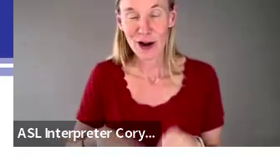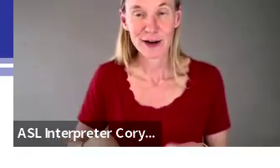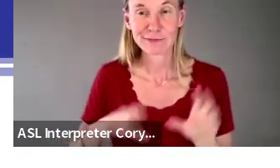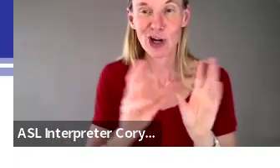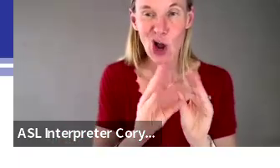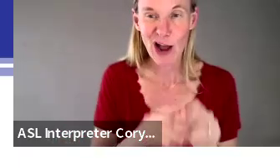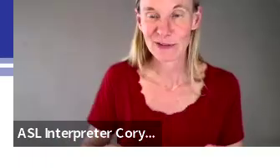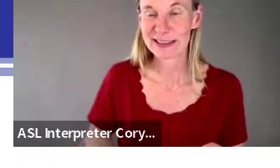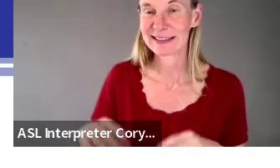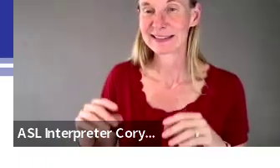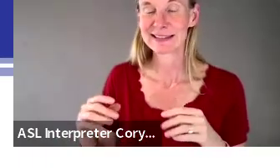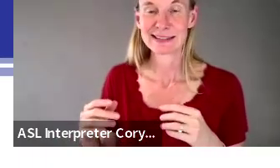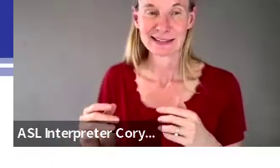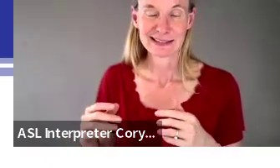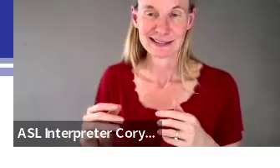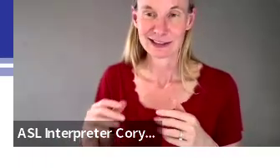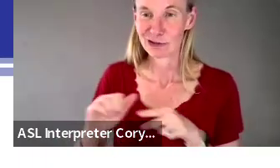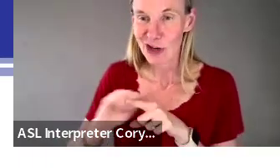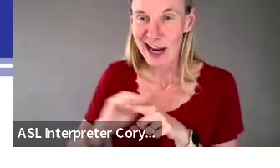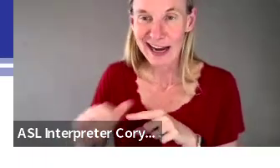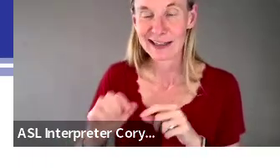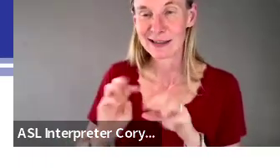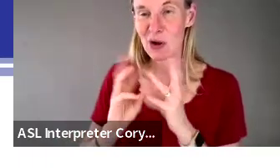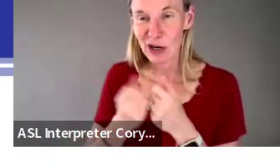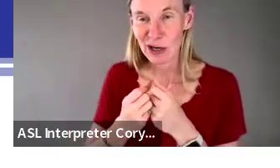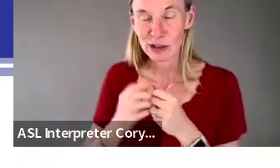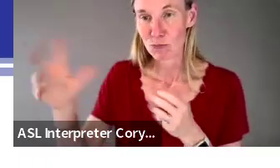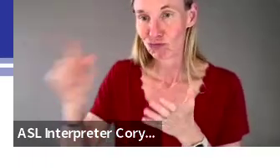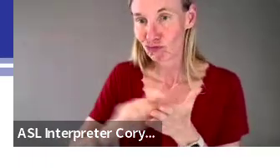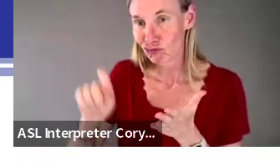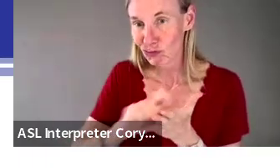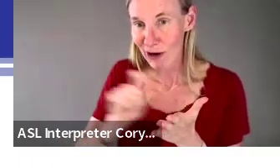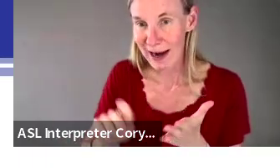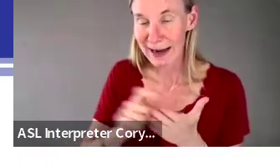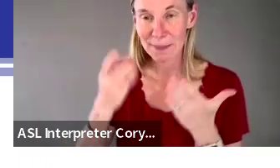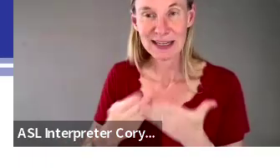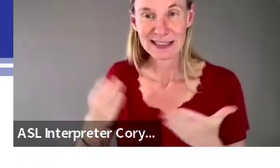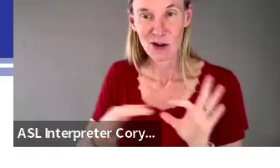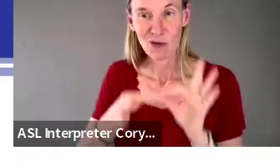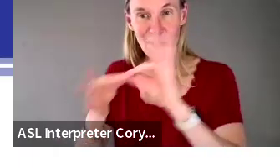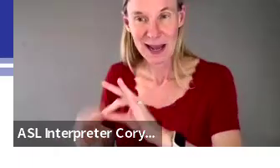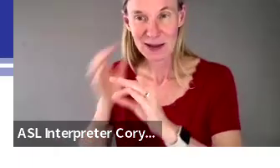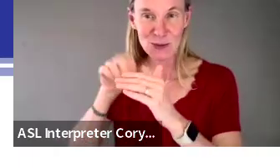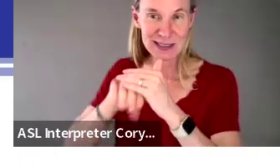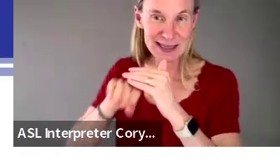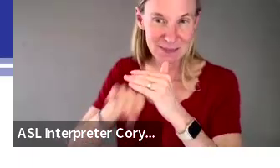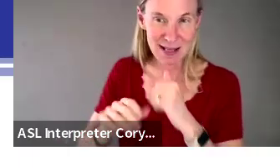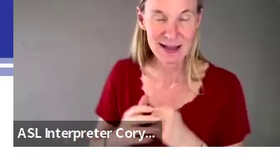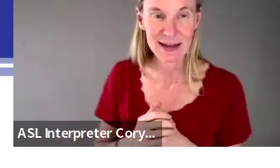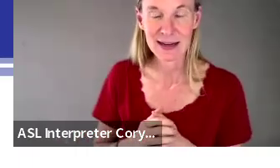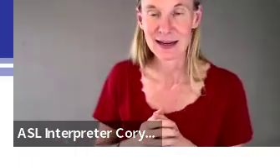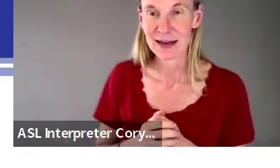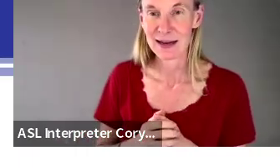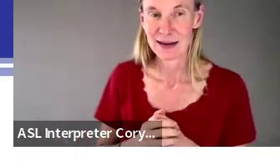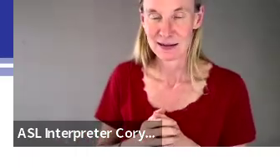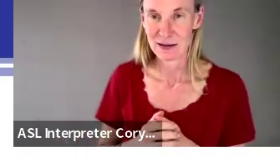to conferences, you writing or authoring materials on accessibility, and all of this has to